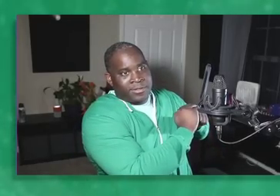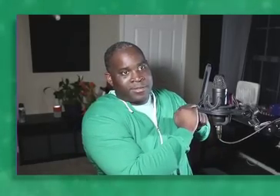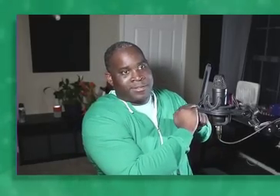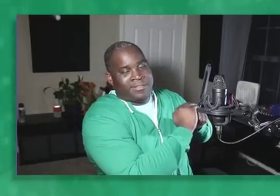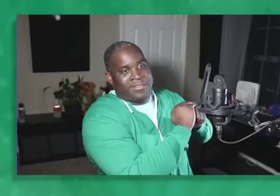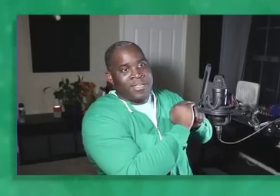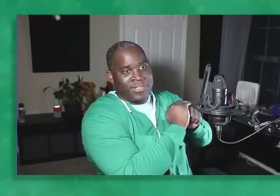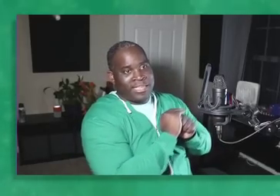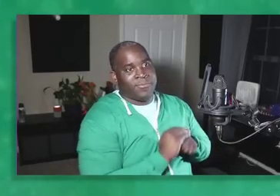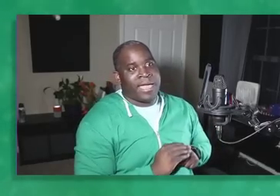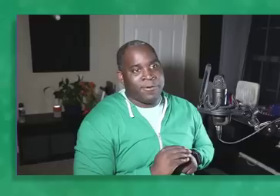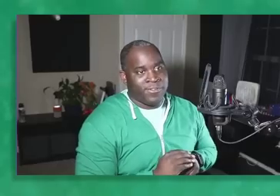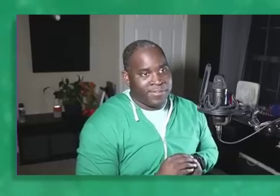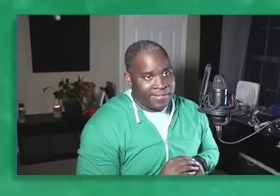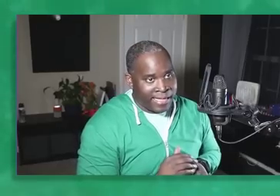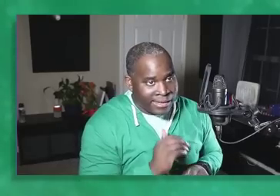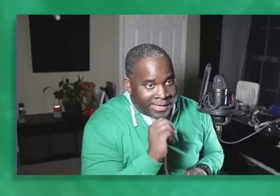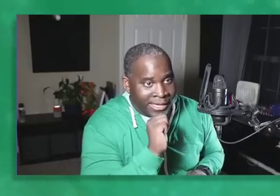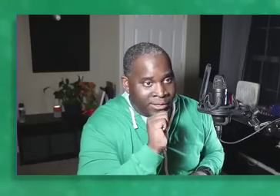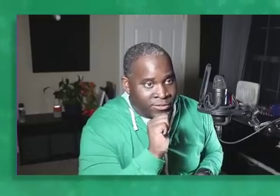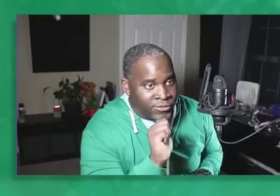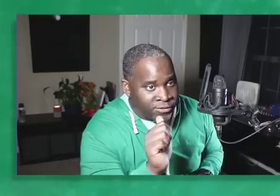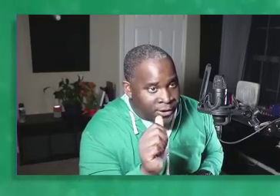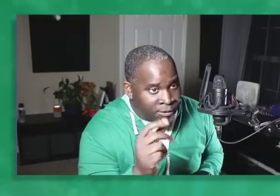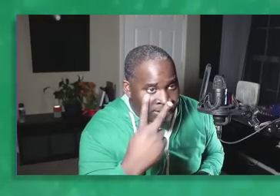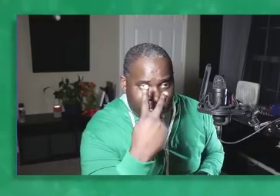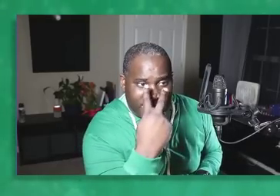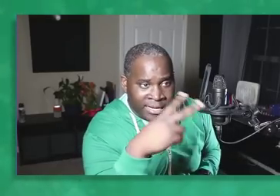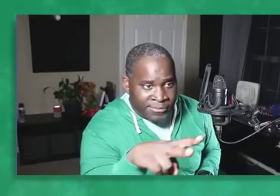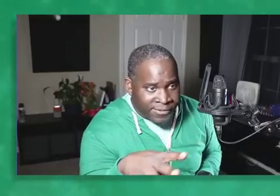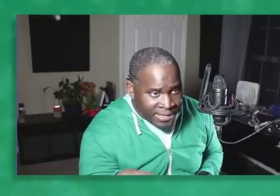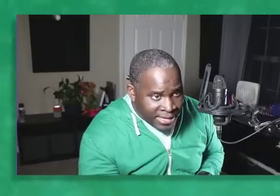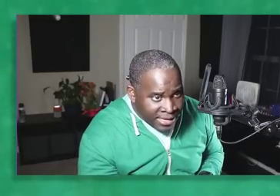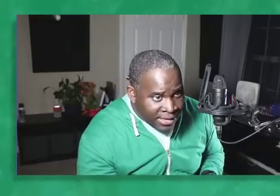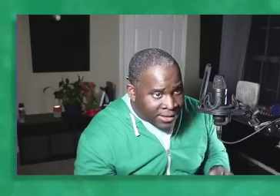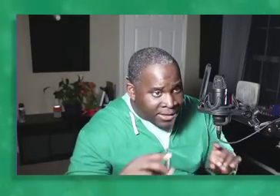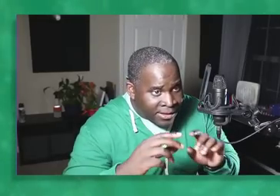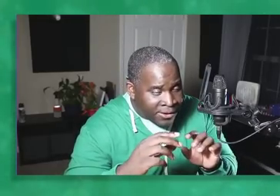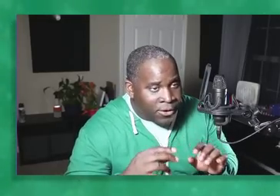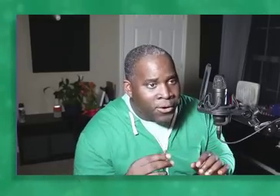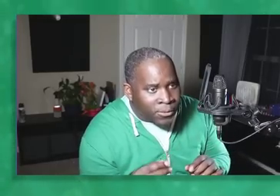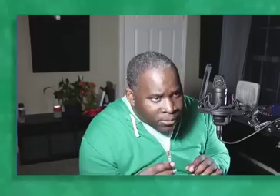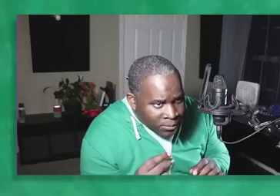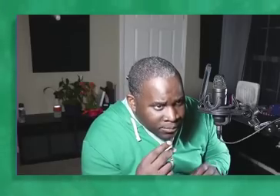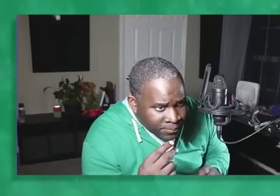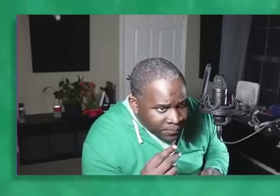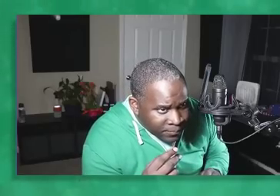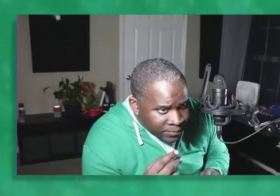sight. Look how she leans back when she says that. Don't let them